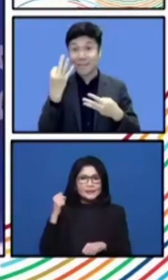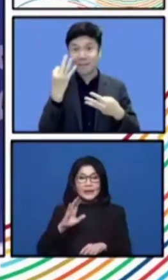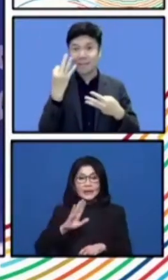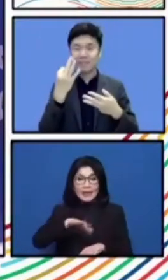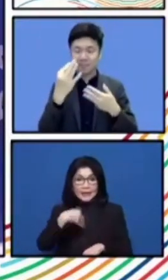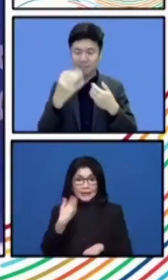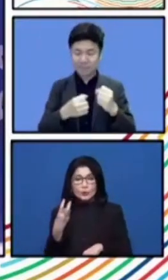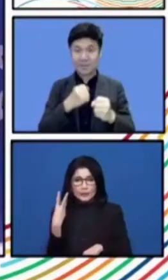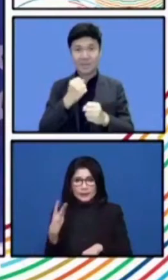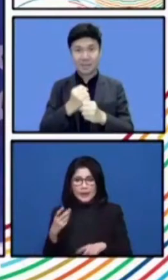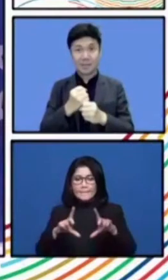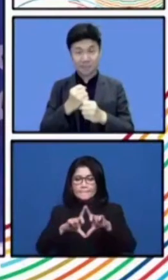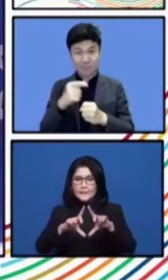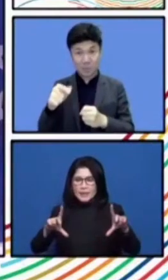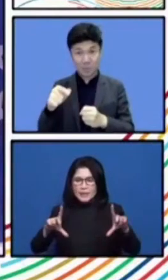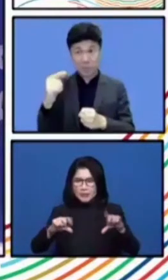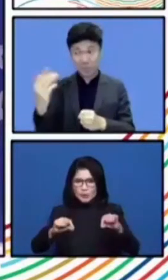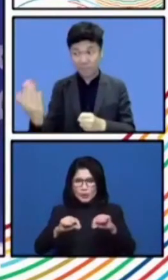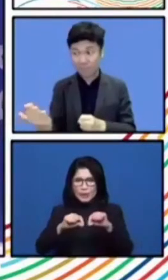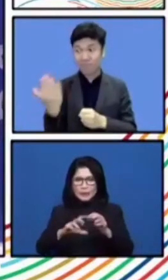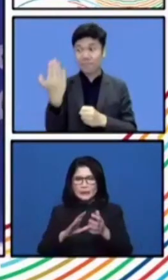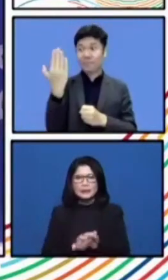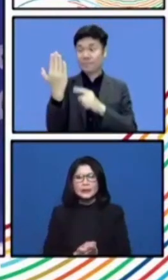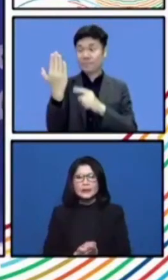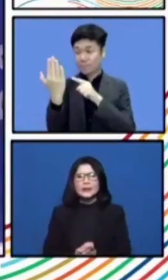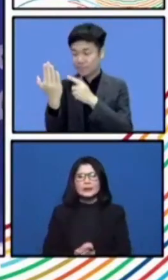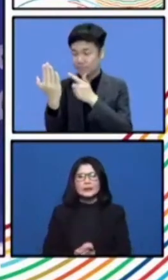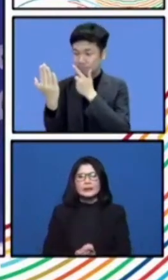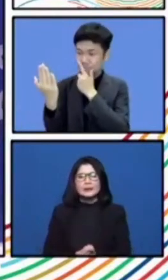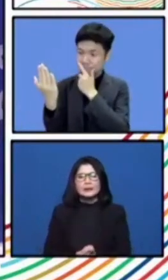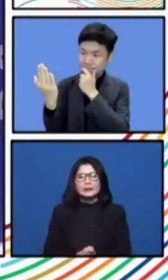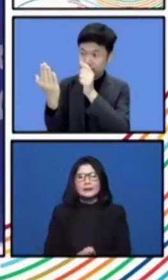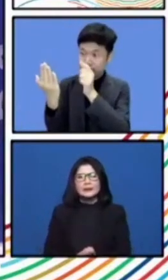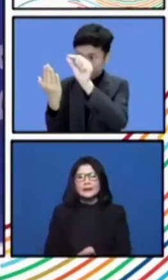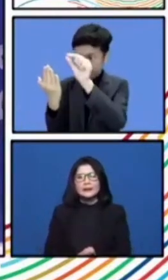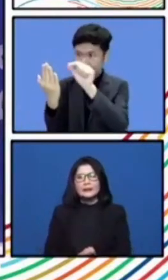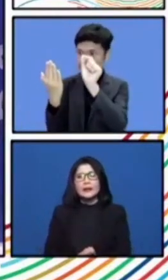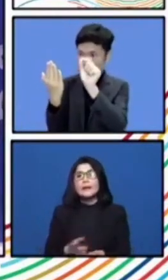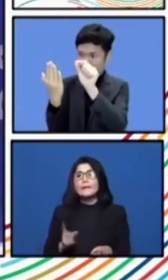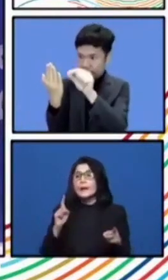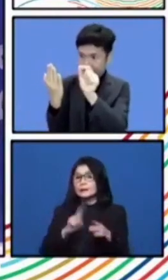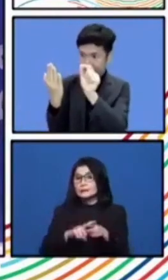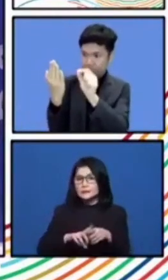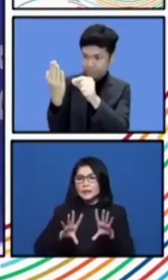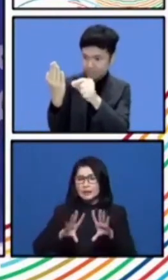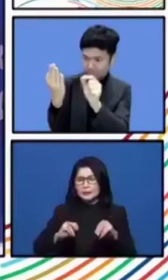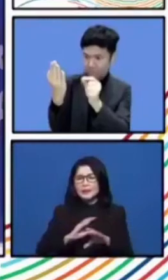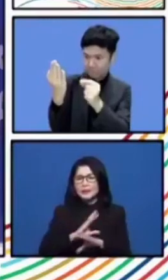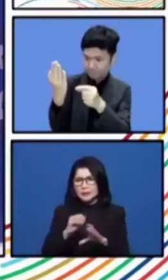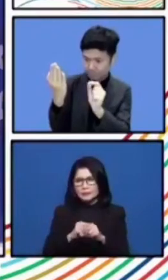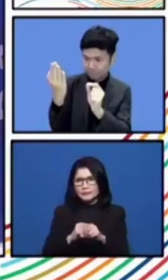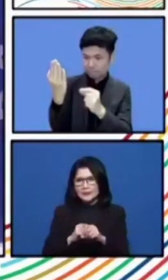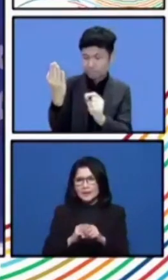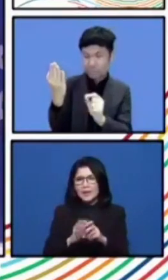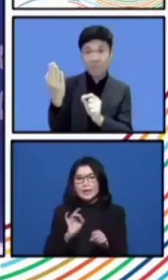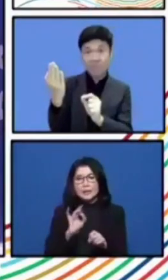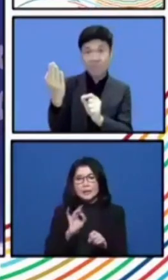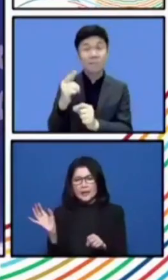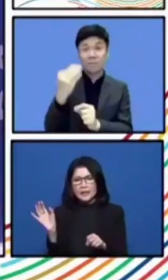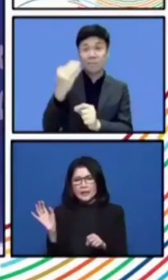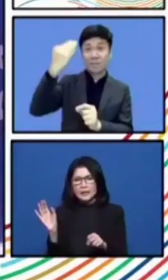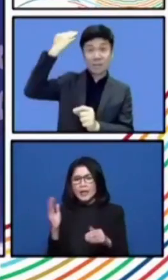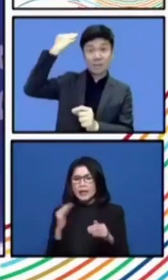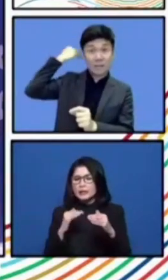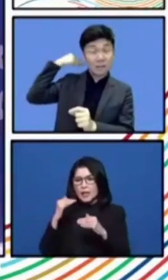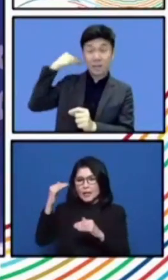really see that colleagues become much more engaged it's no longer a topic that only is um under